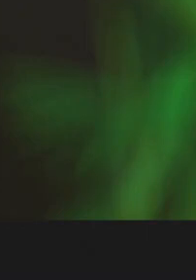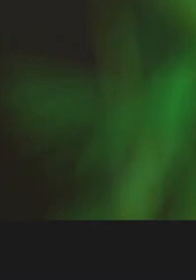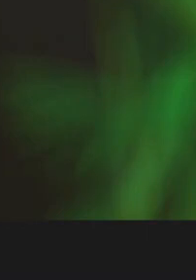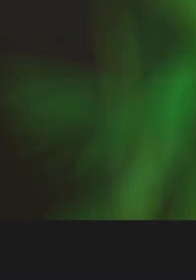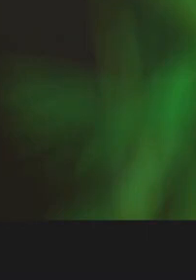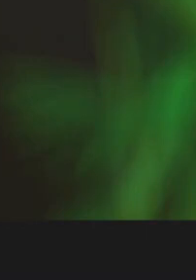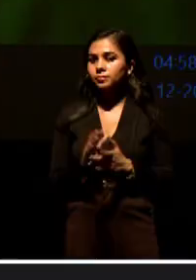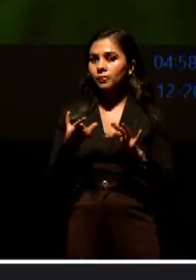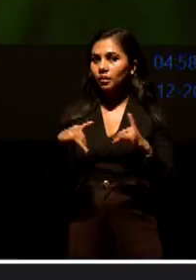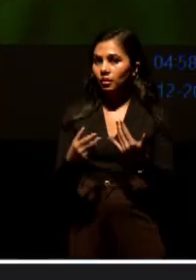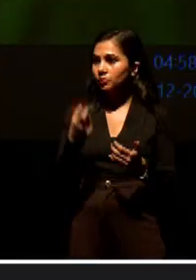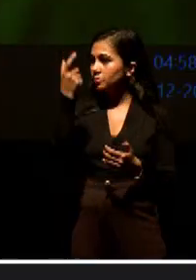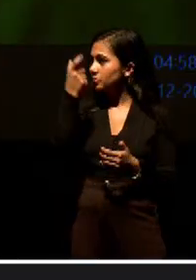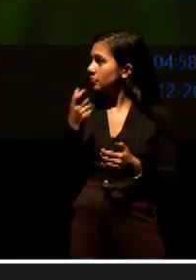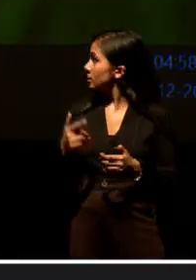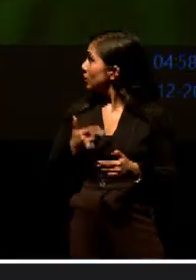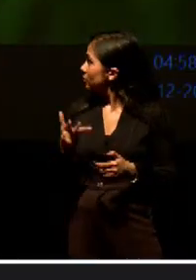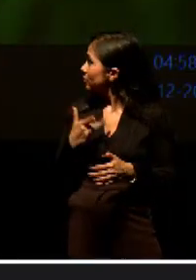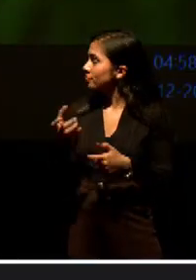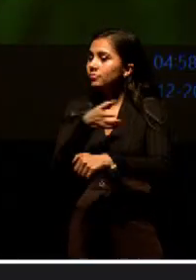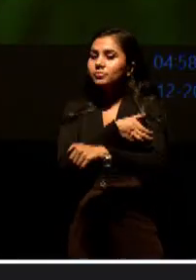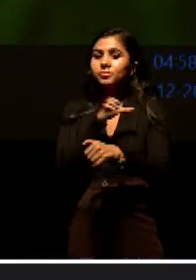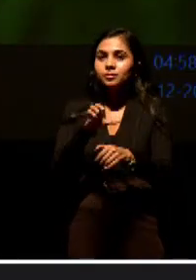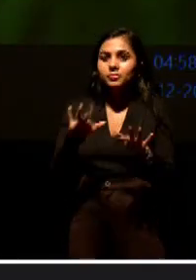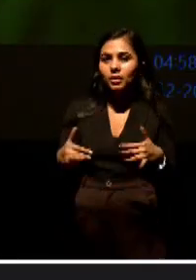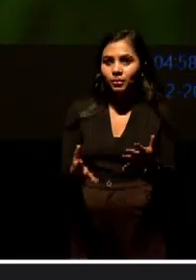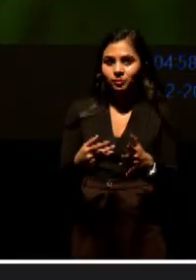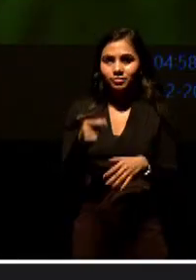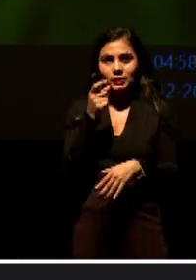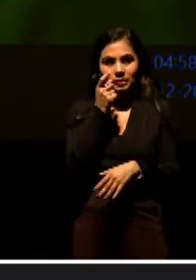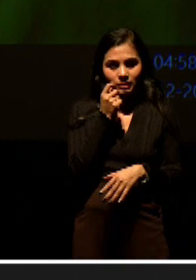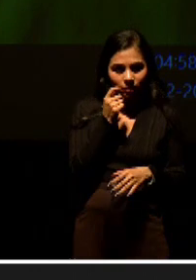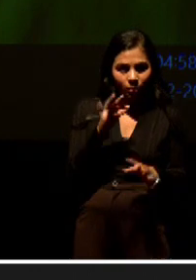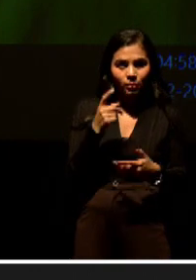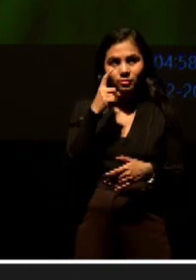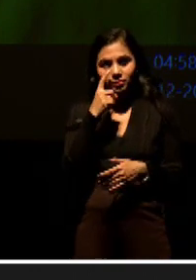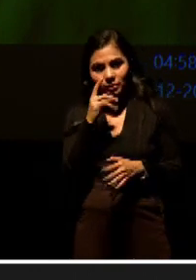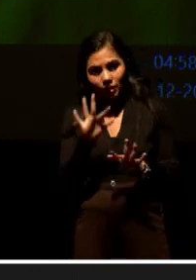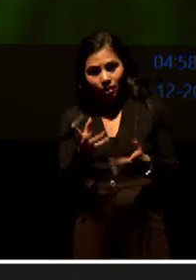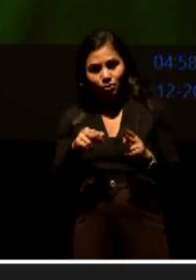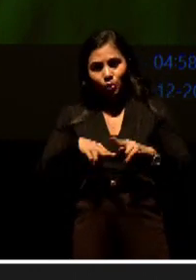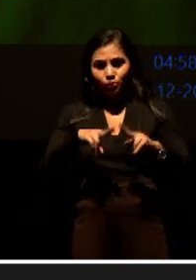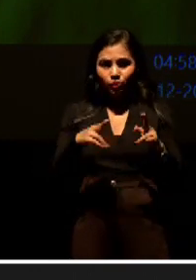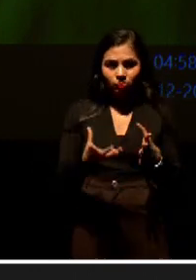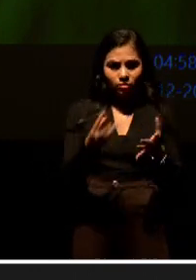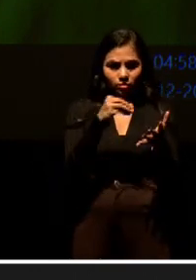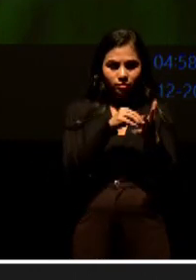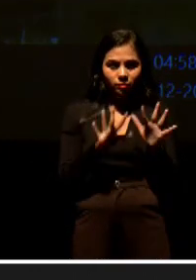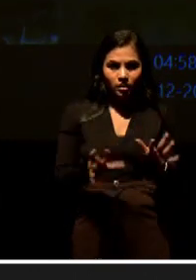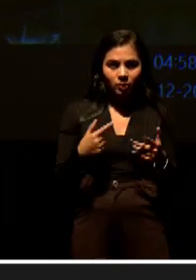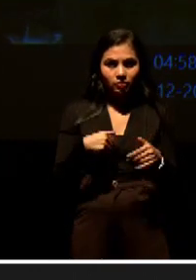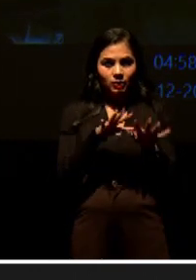How does a person feel empowered? When he or she has all the information that is reliable and it